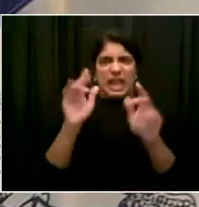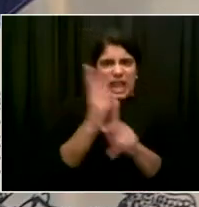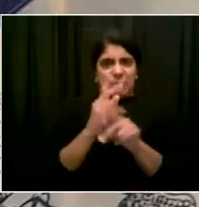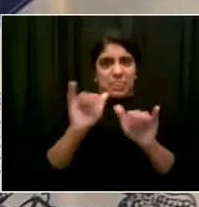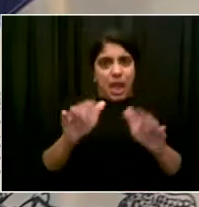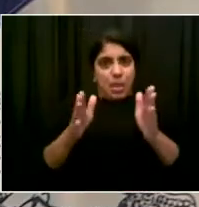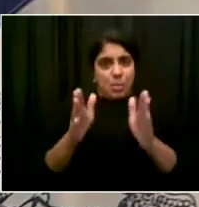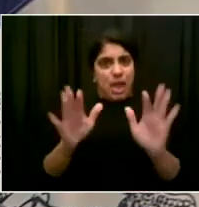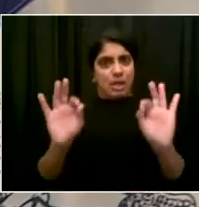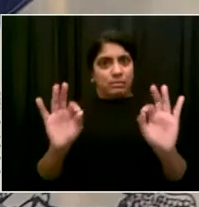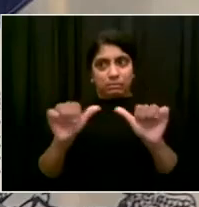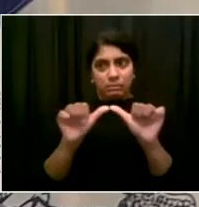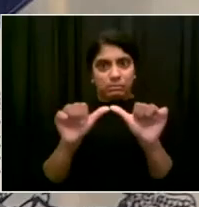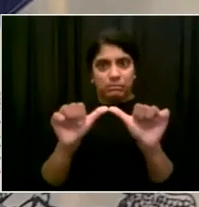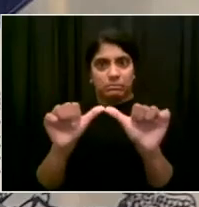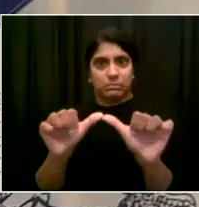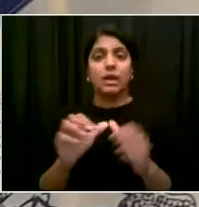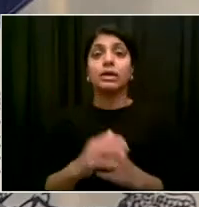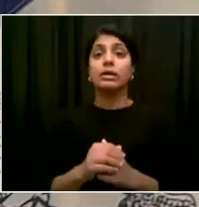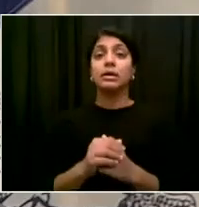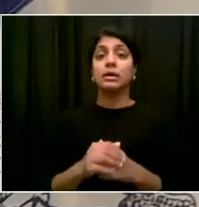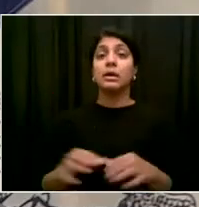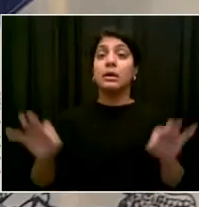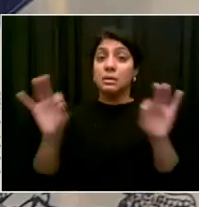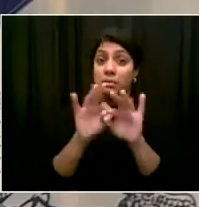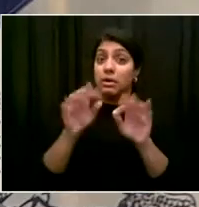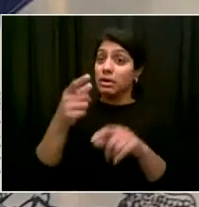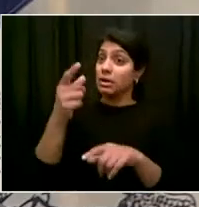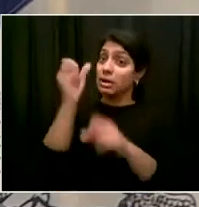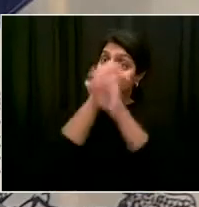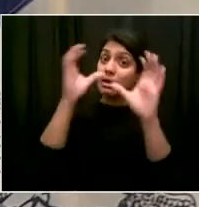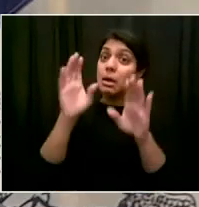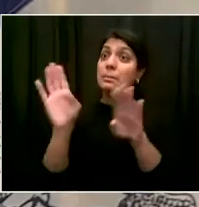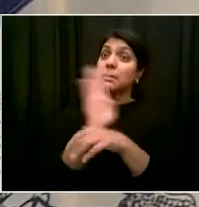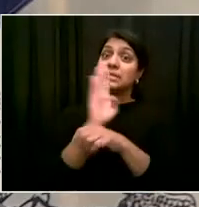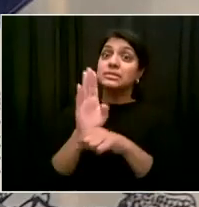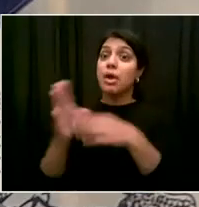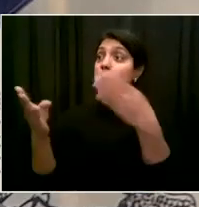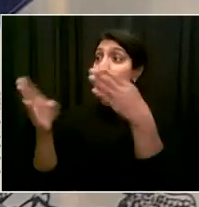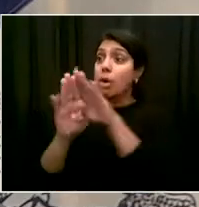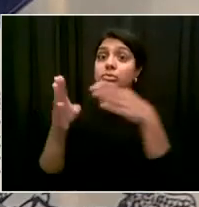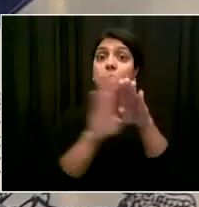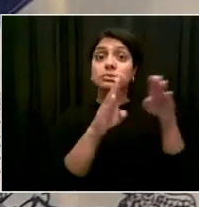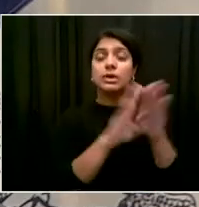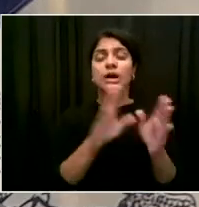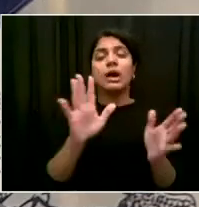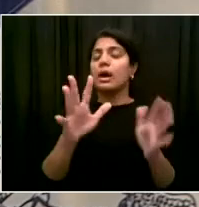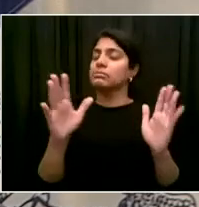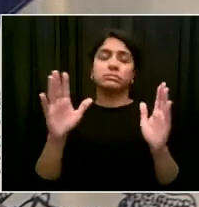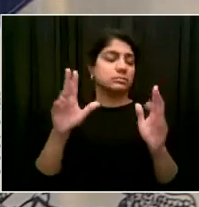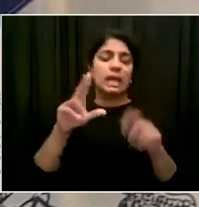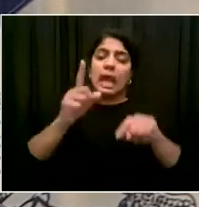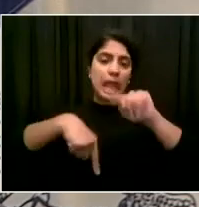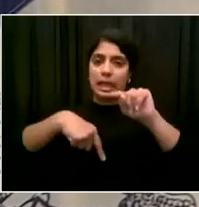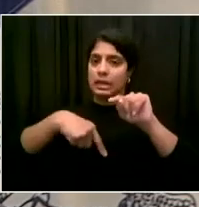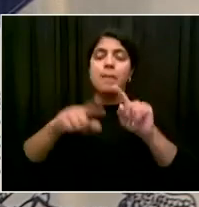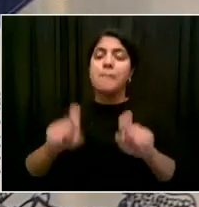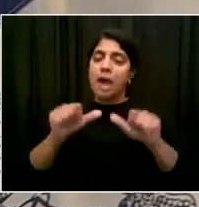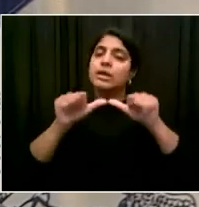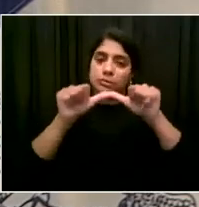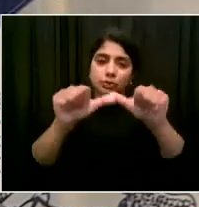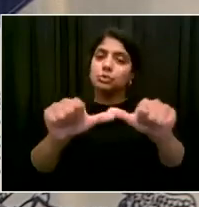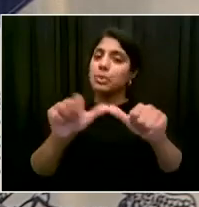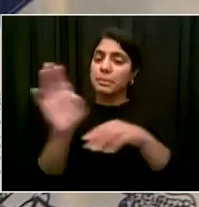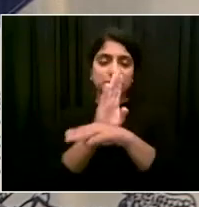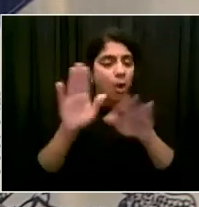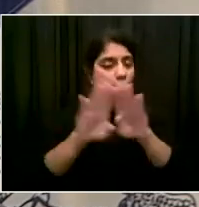would devastate the lives of so many New Yorkers. Okay, with that overview, here's the news of the day. First from